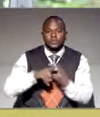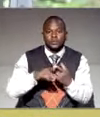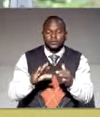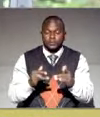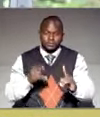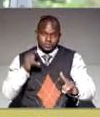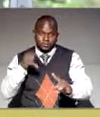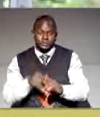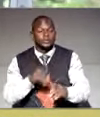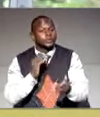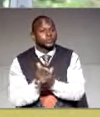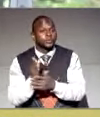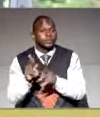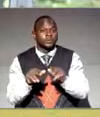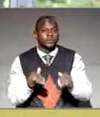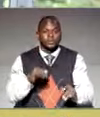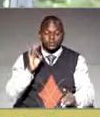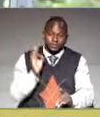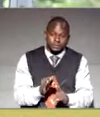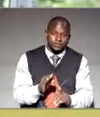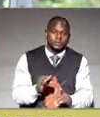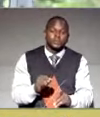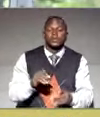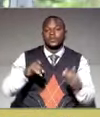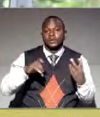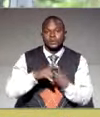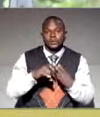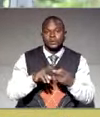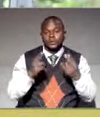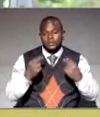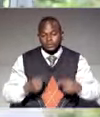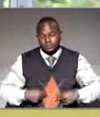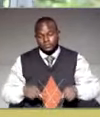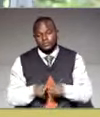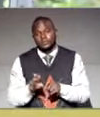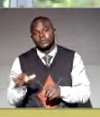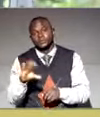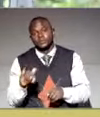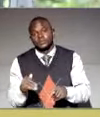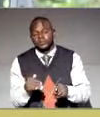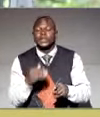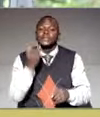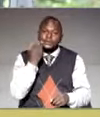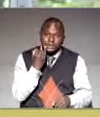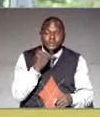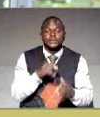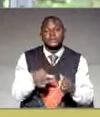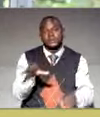real population, and they have specific messages on HIV, on violations, and all these are critical areas